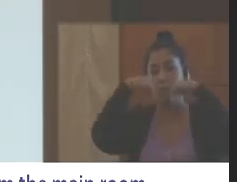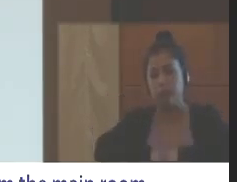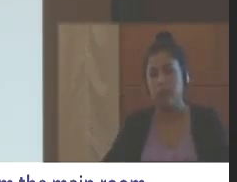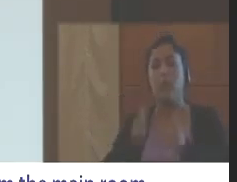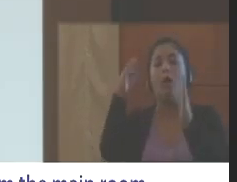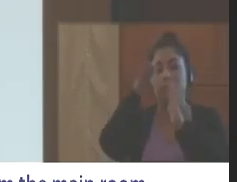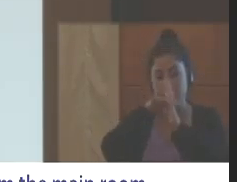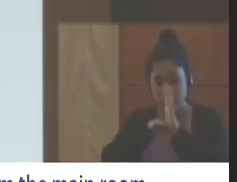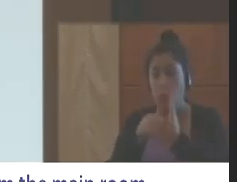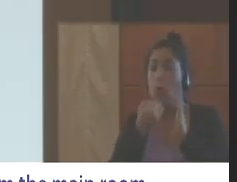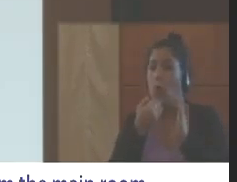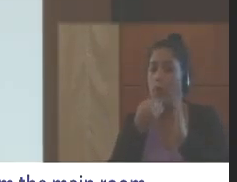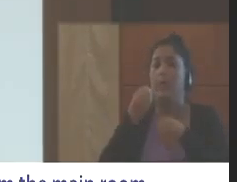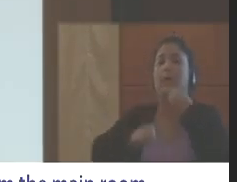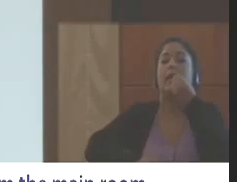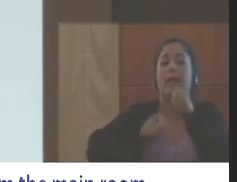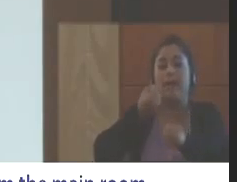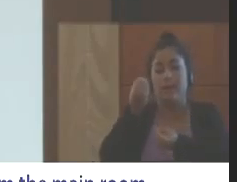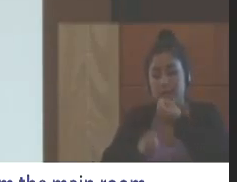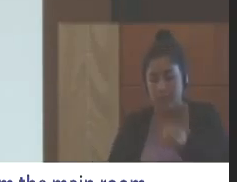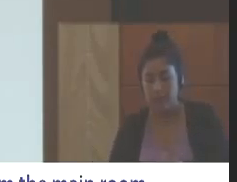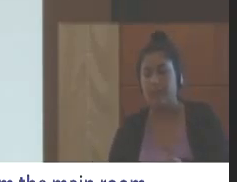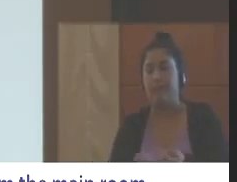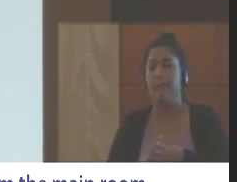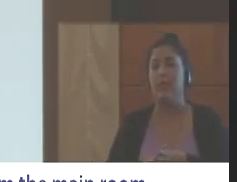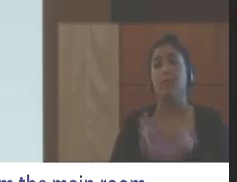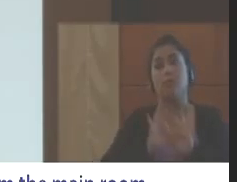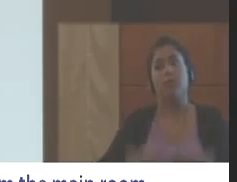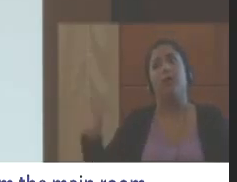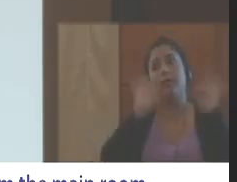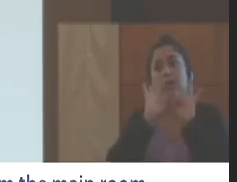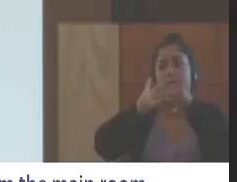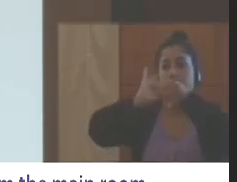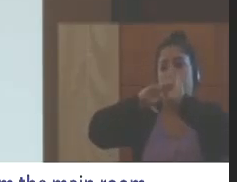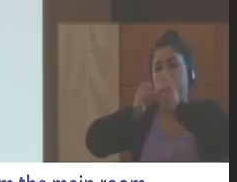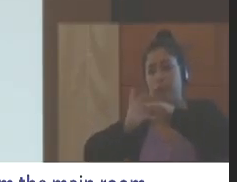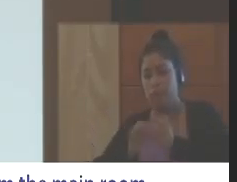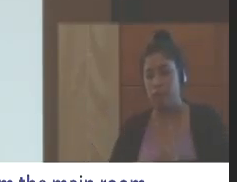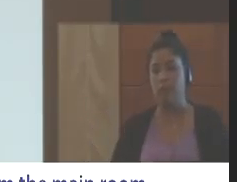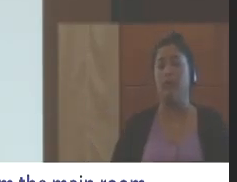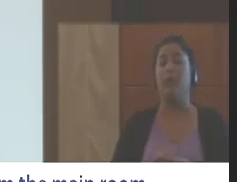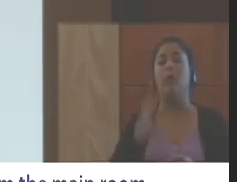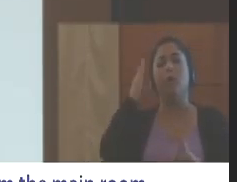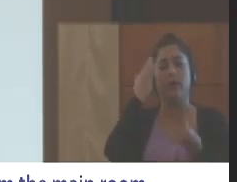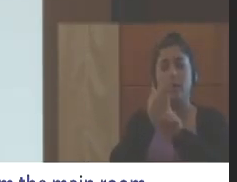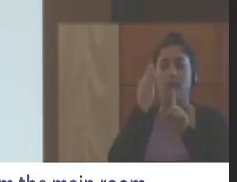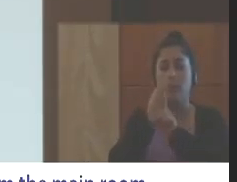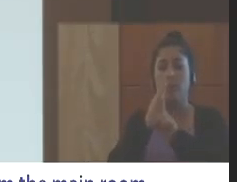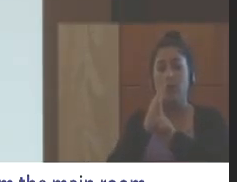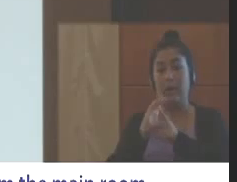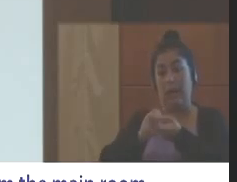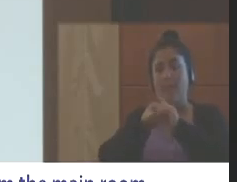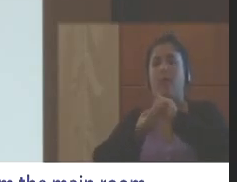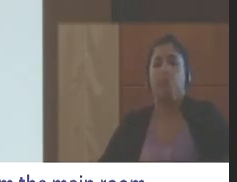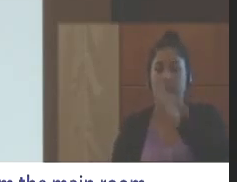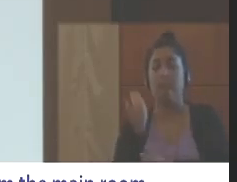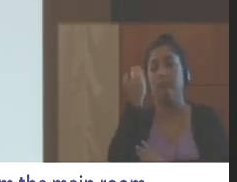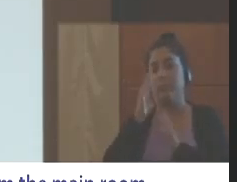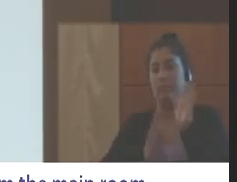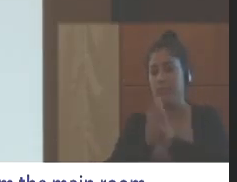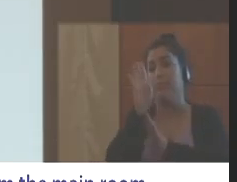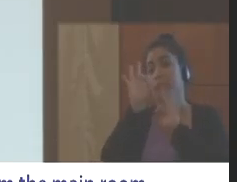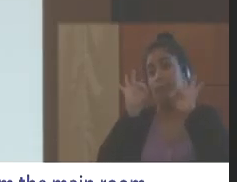risk, as well as on rebuilding, because rebuilding must take place through planning for